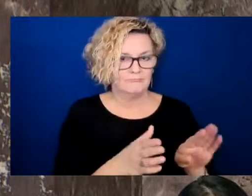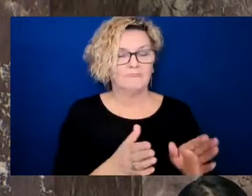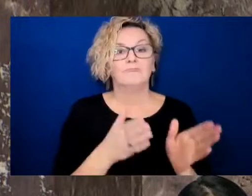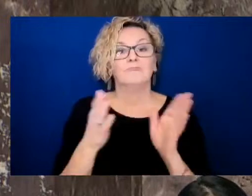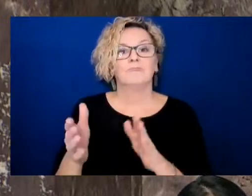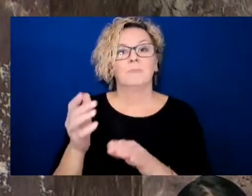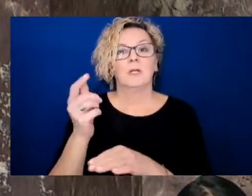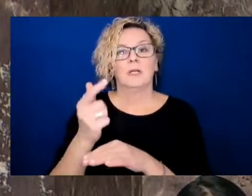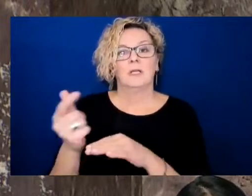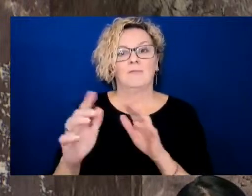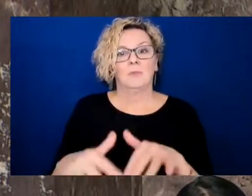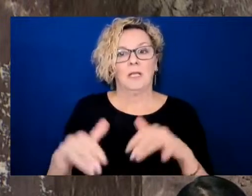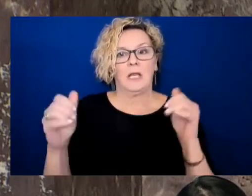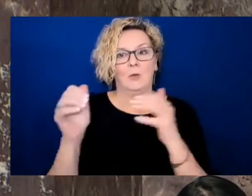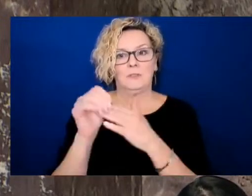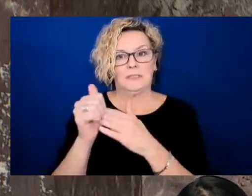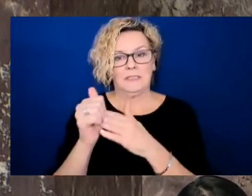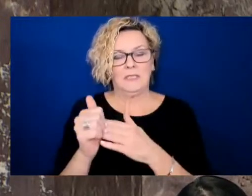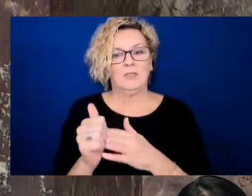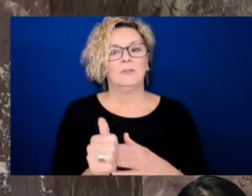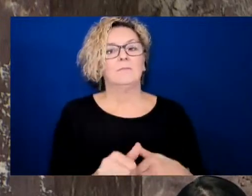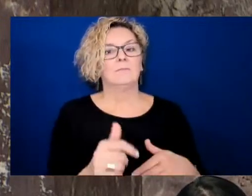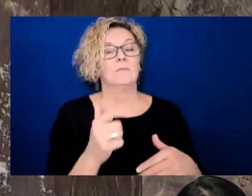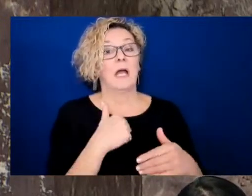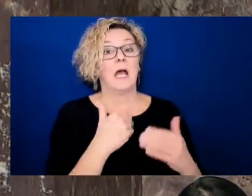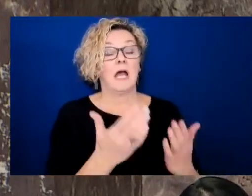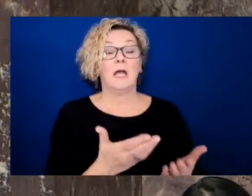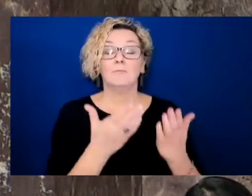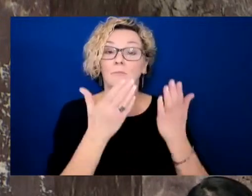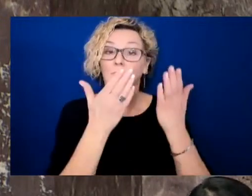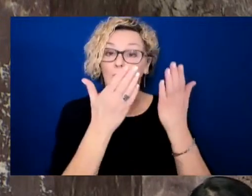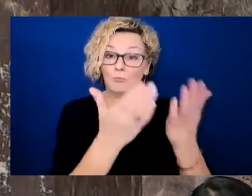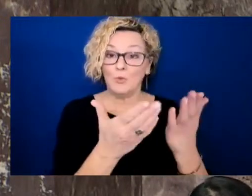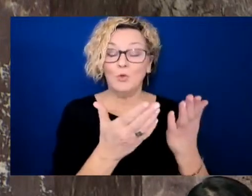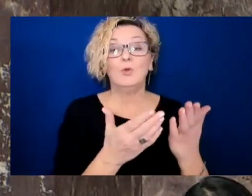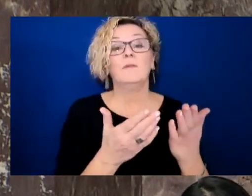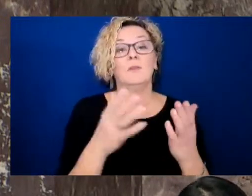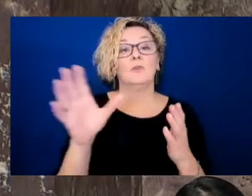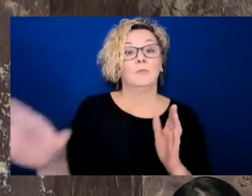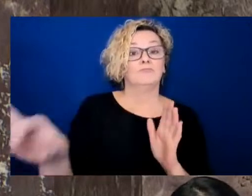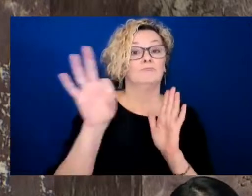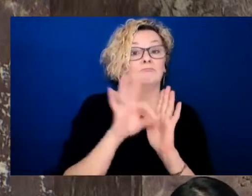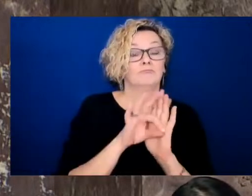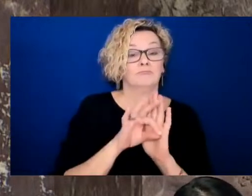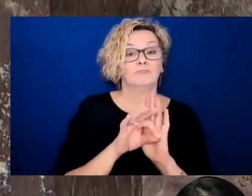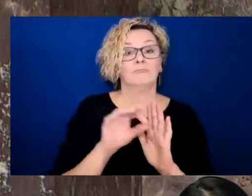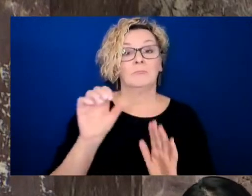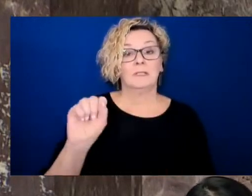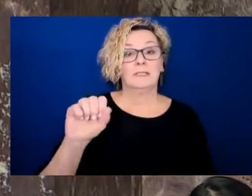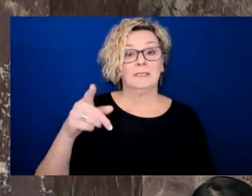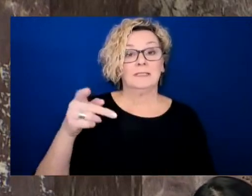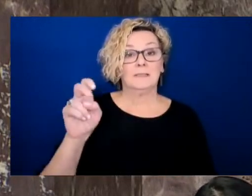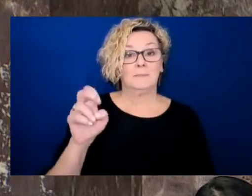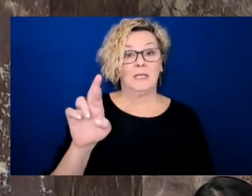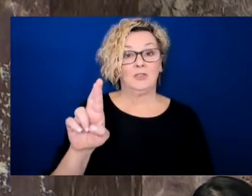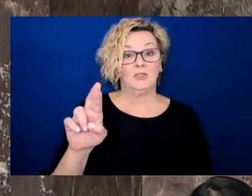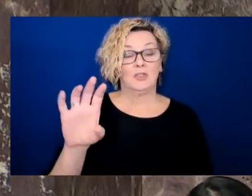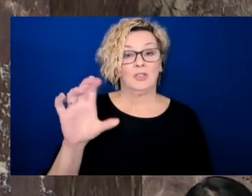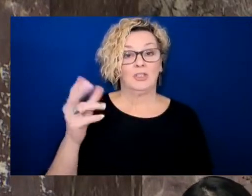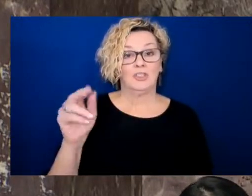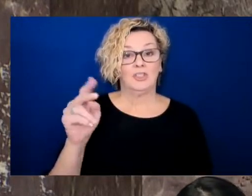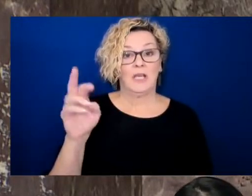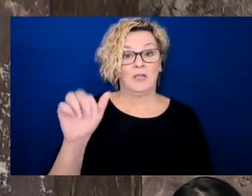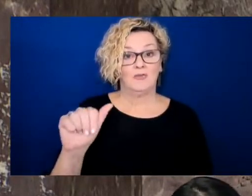by the member for Kamloops South Thompson Electoral District, that Spencer Chandler Herbert, member of Vancouver West End Electoral District, be appointed